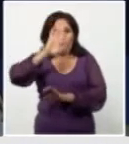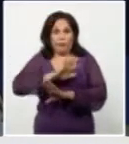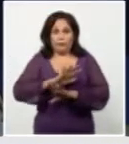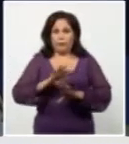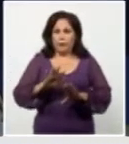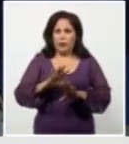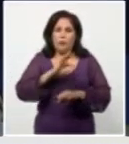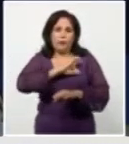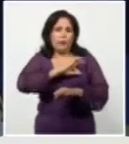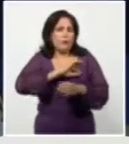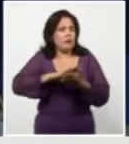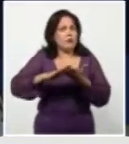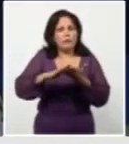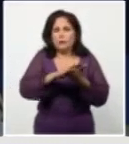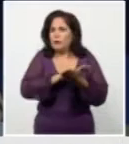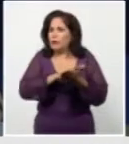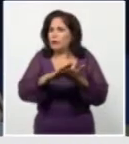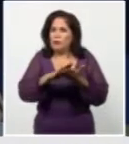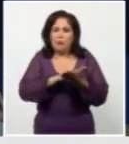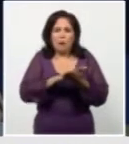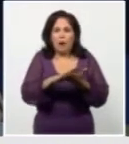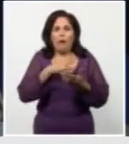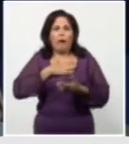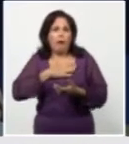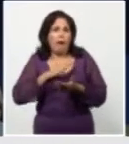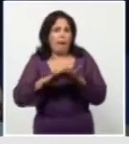asymptomatic at the moment of their test. That is